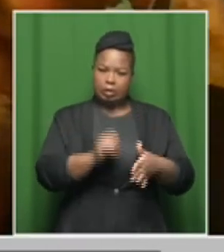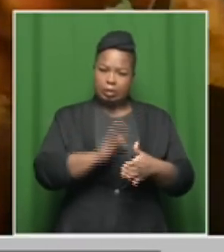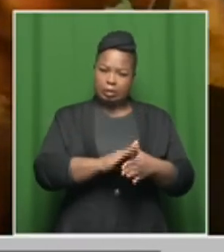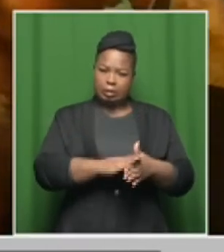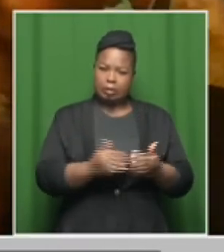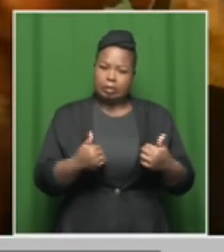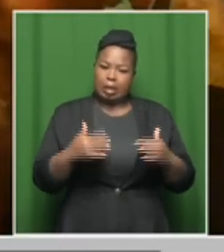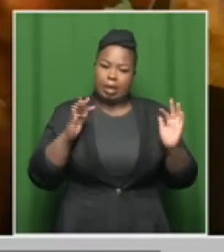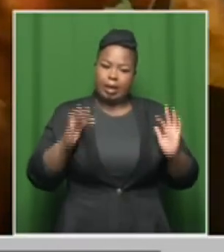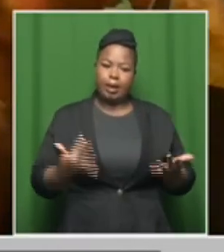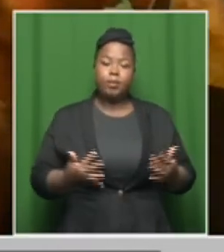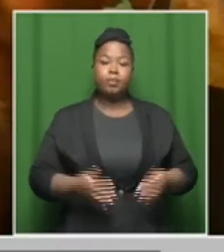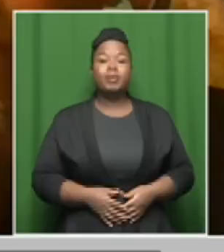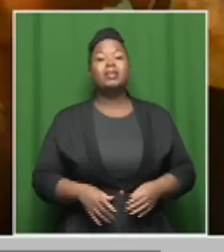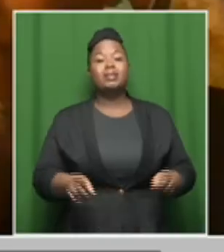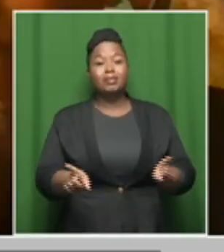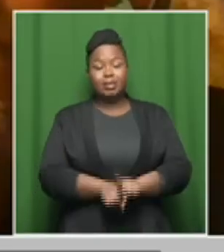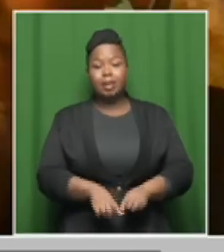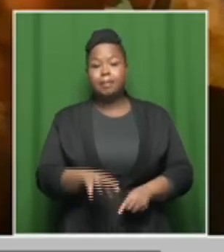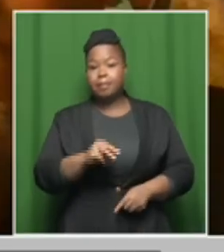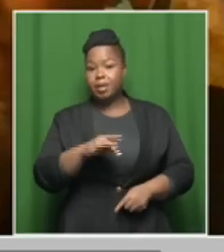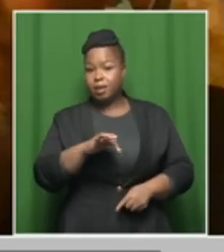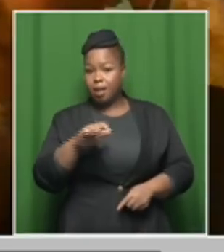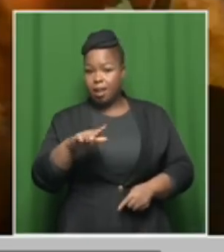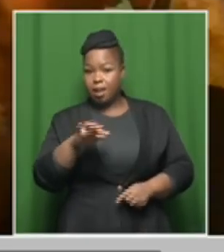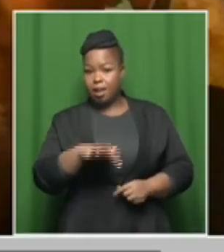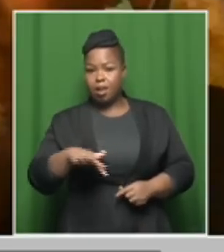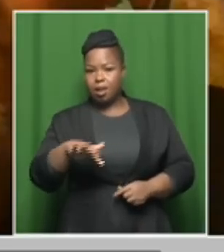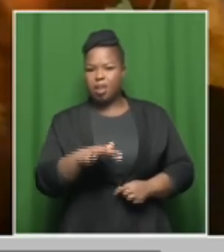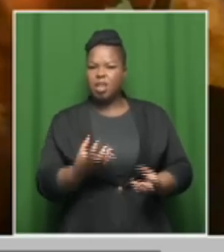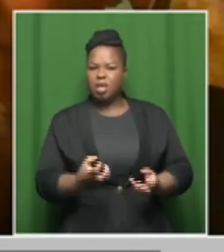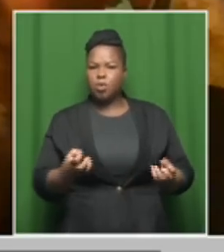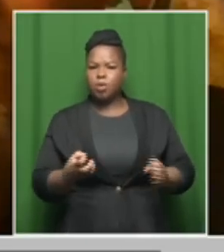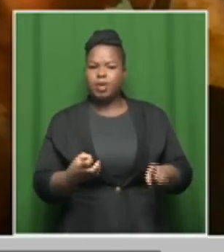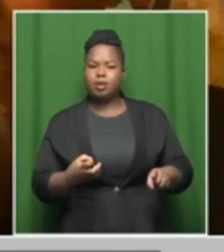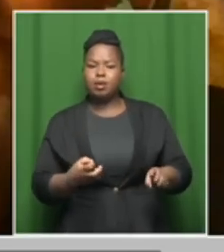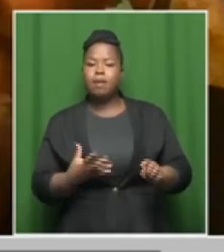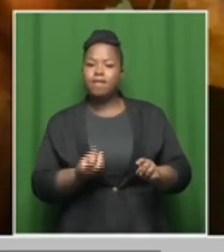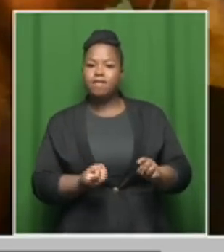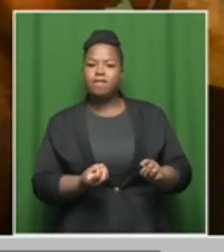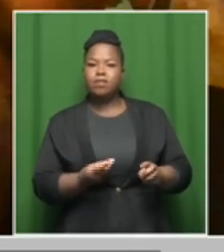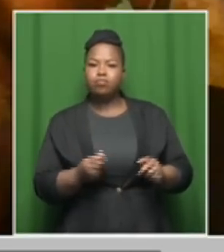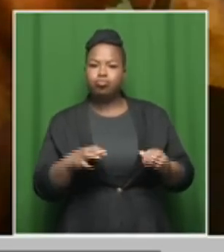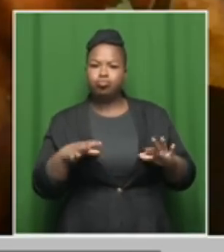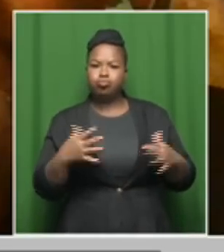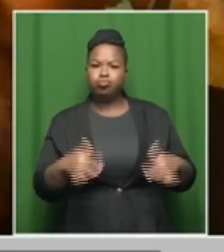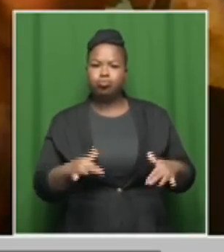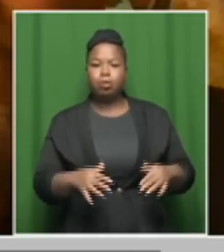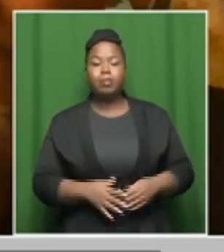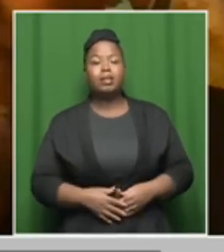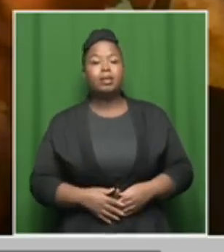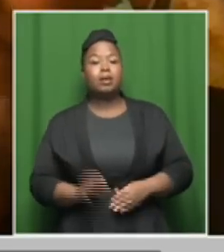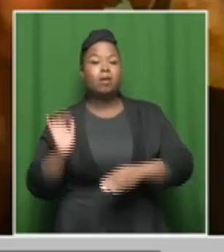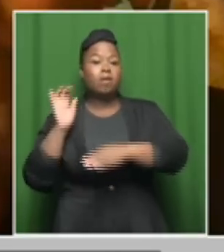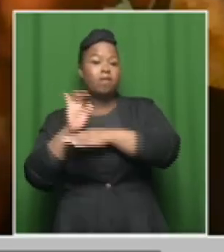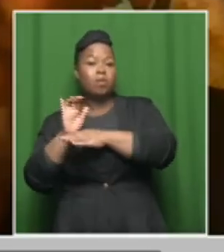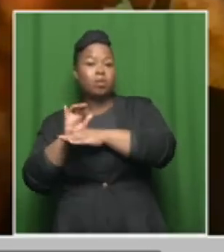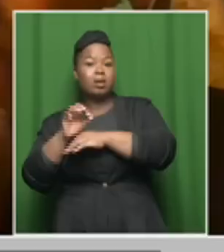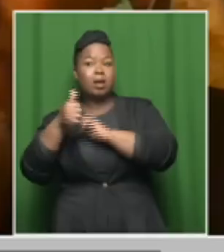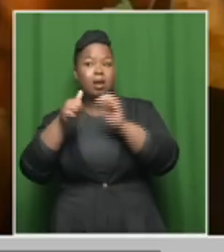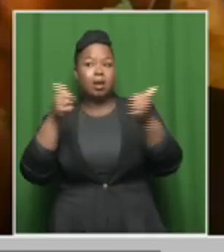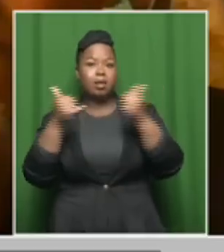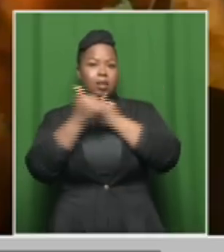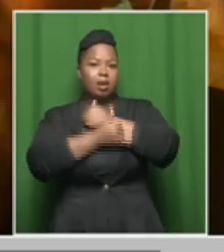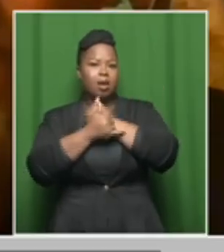of mineral wealth in that particular area, enter foreign powers, multinational